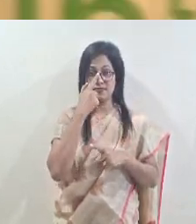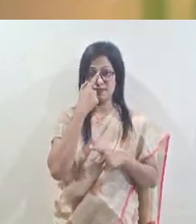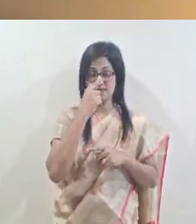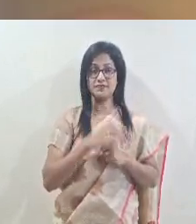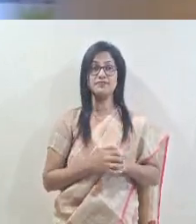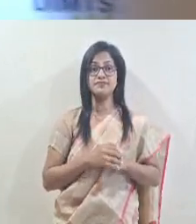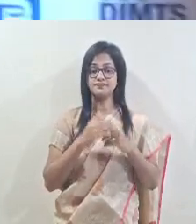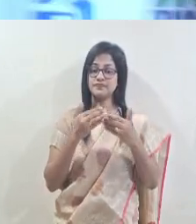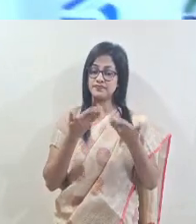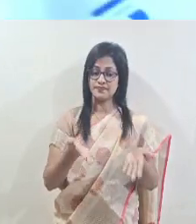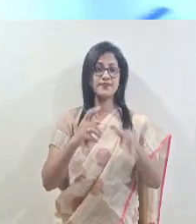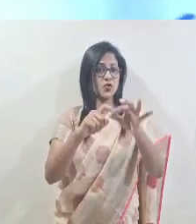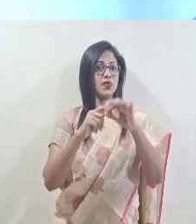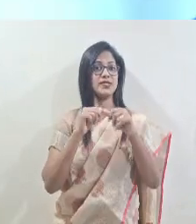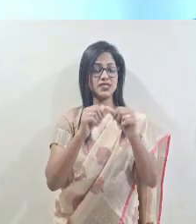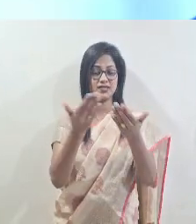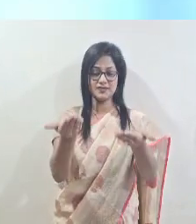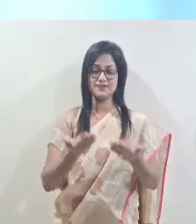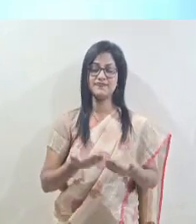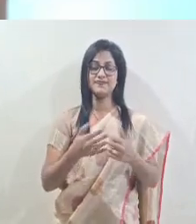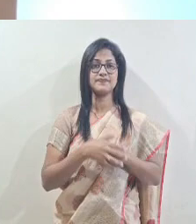So, floor is open for questions.